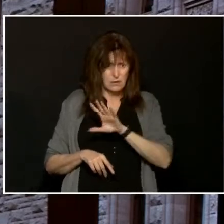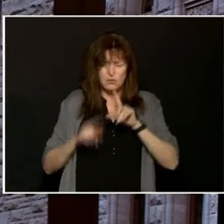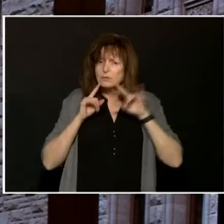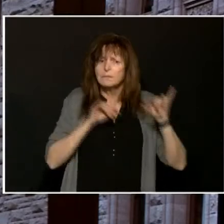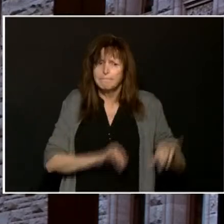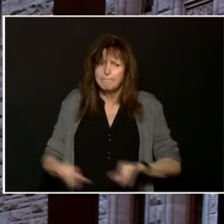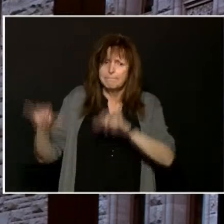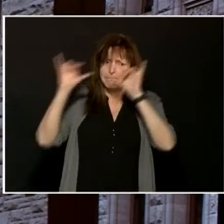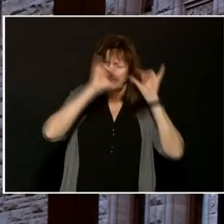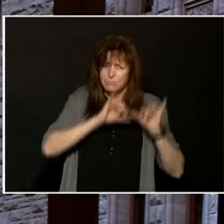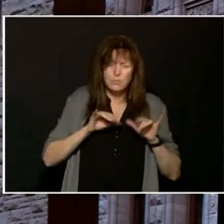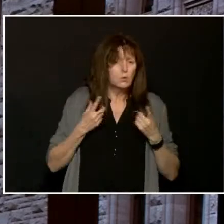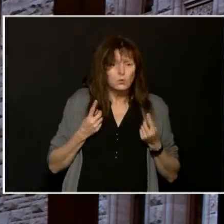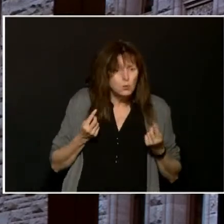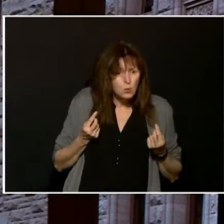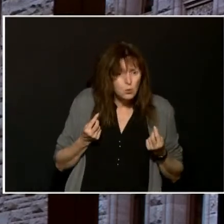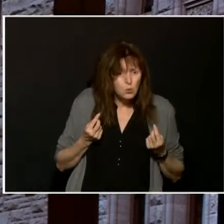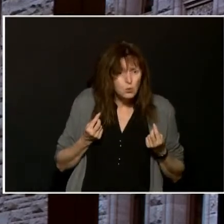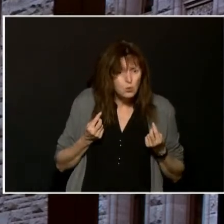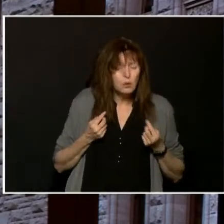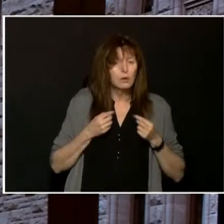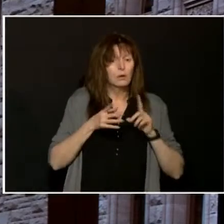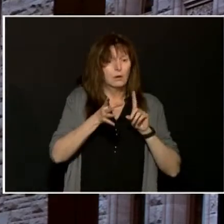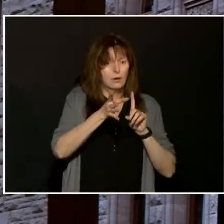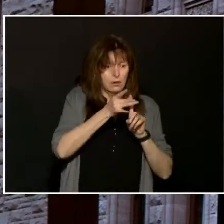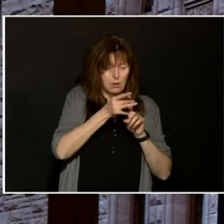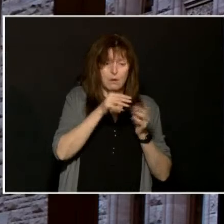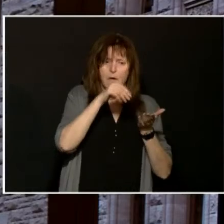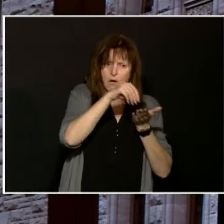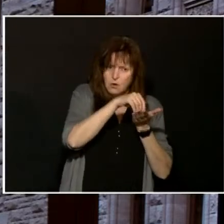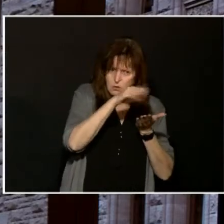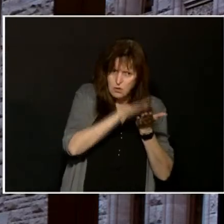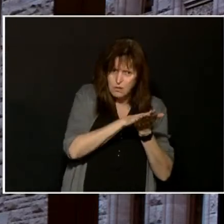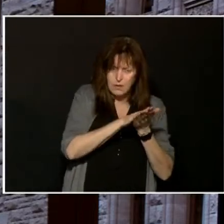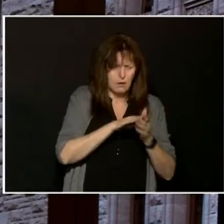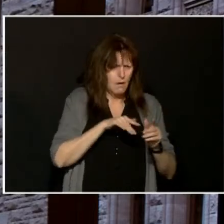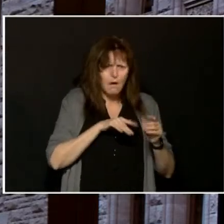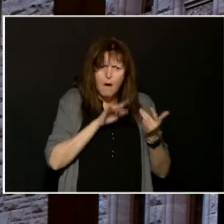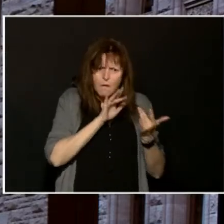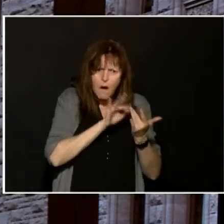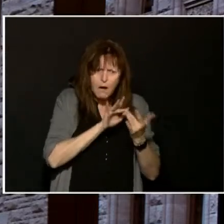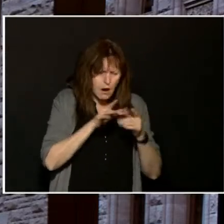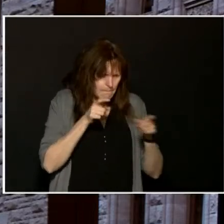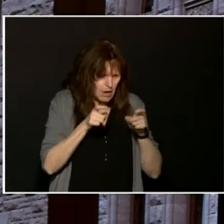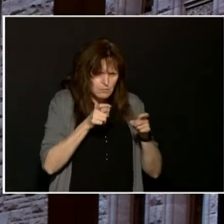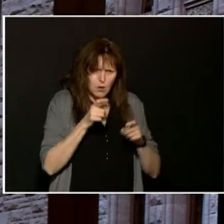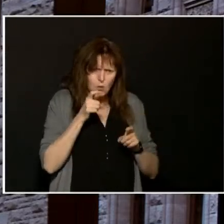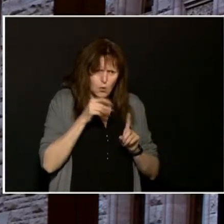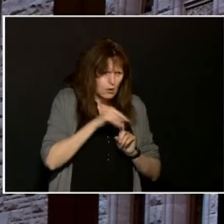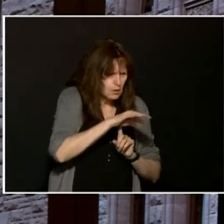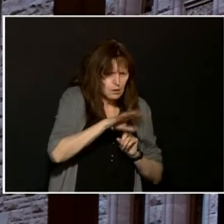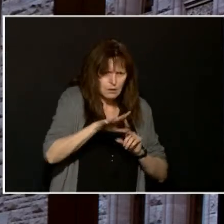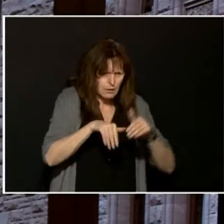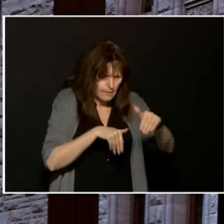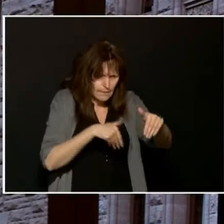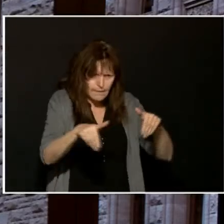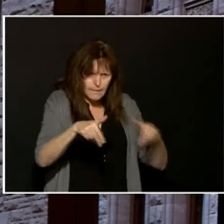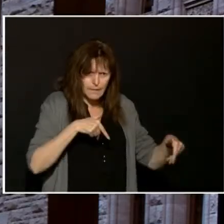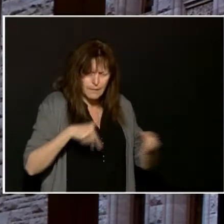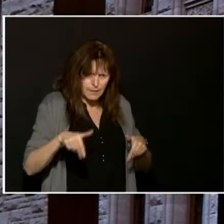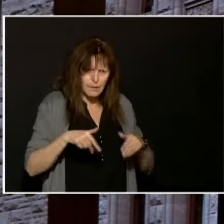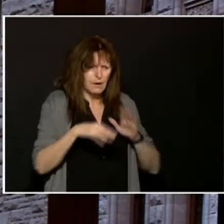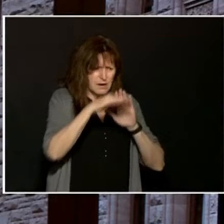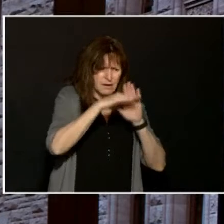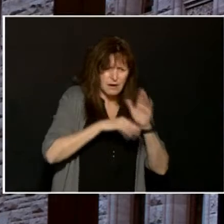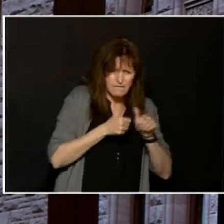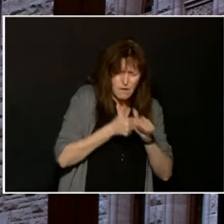is to document the cases, case contact management, tell people to stick back into the public health measures, stay to your household, stay